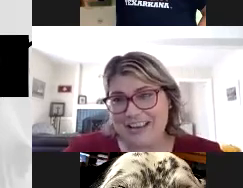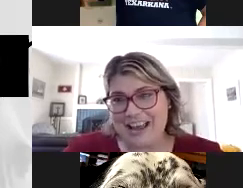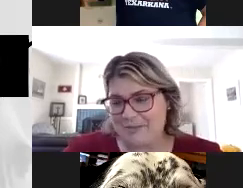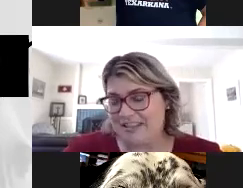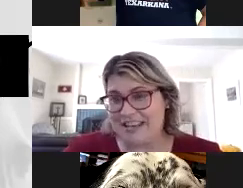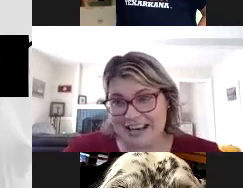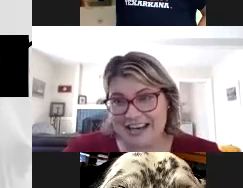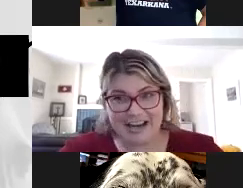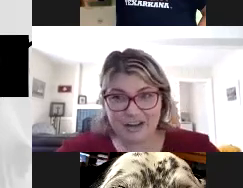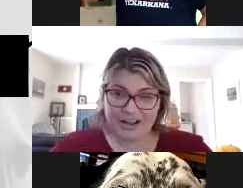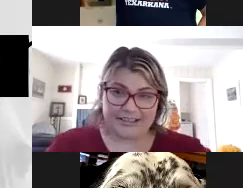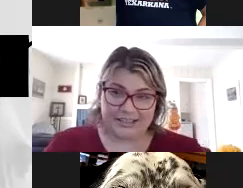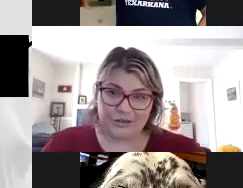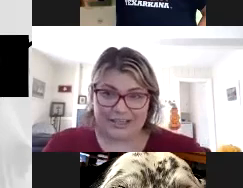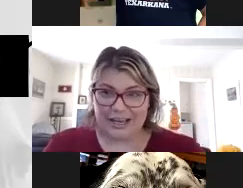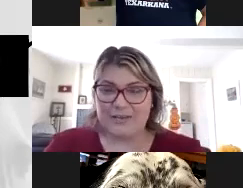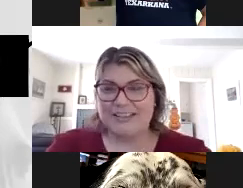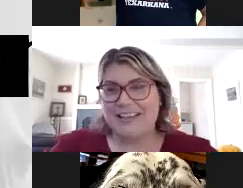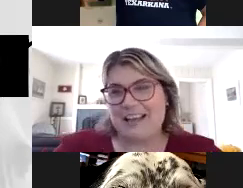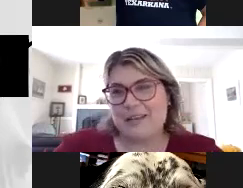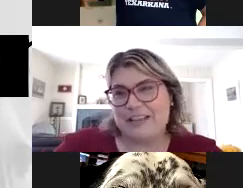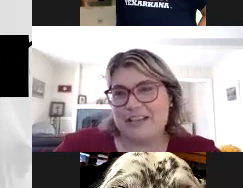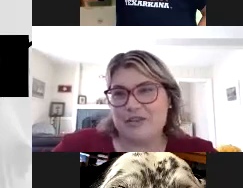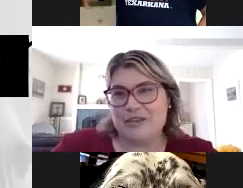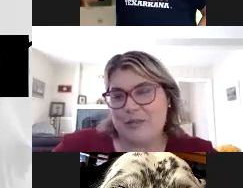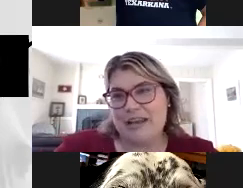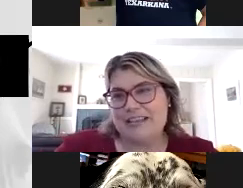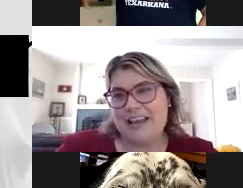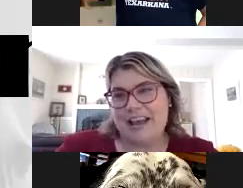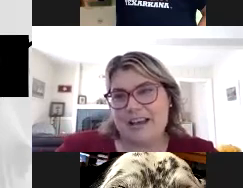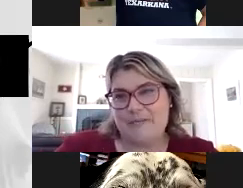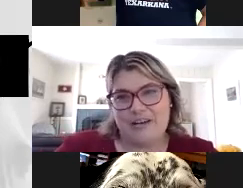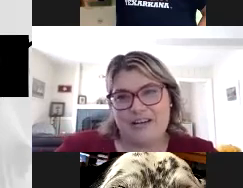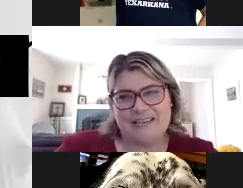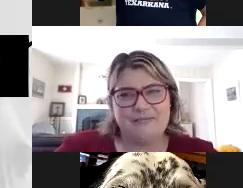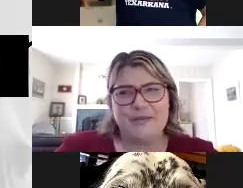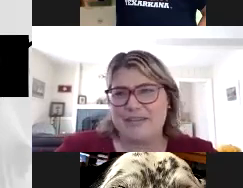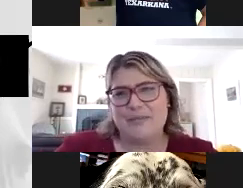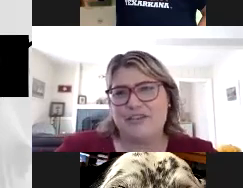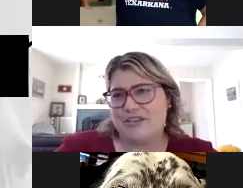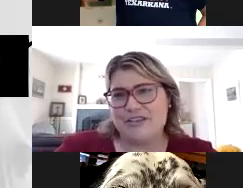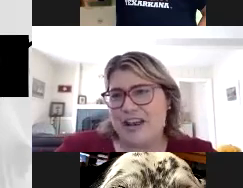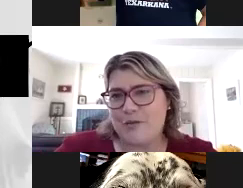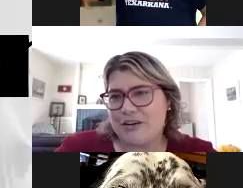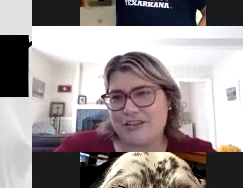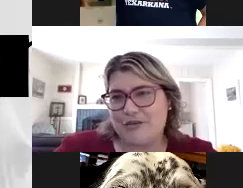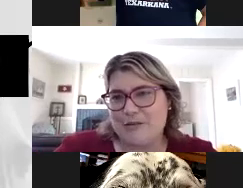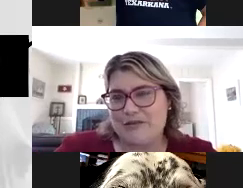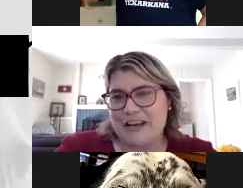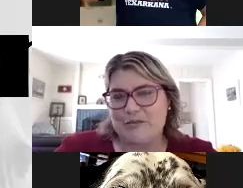October. Tonight at 8 o'clock Central Time is the last presidential debate on most major